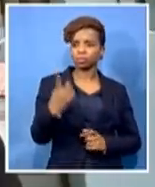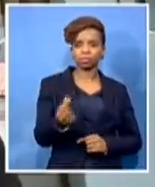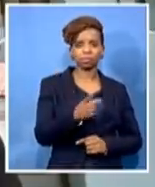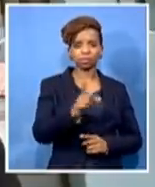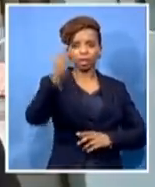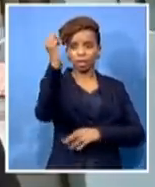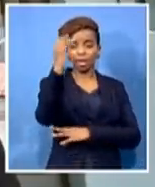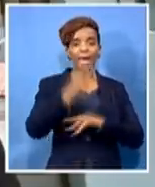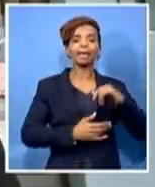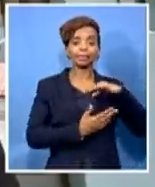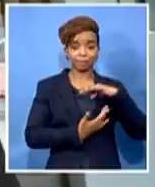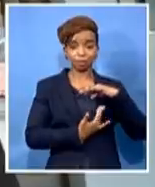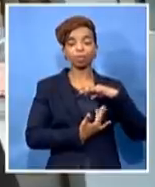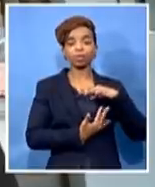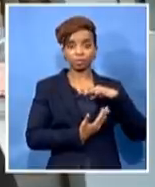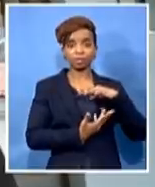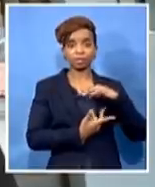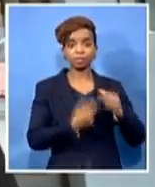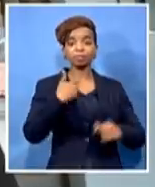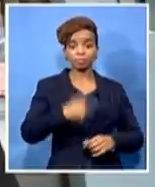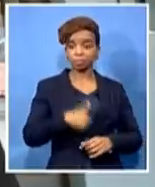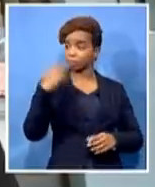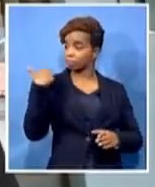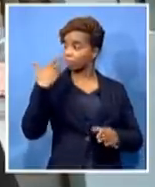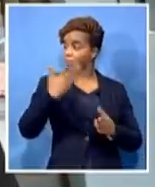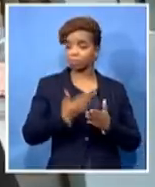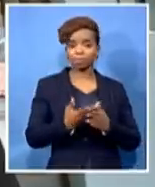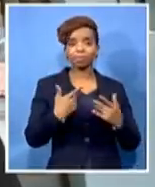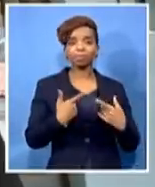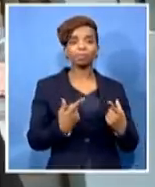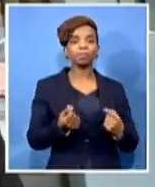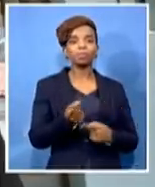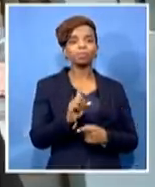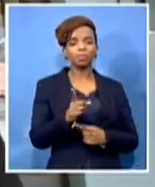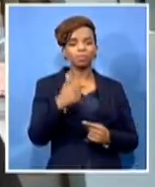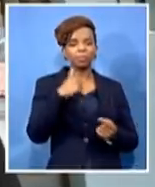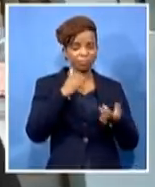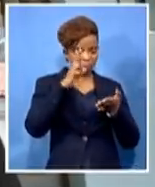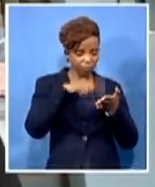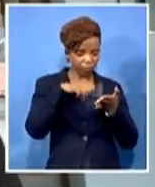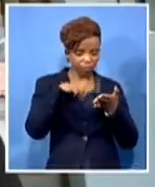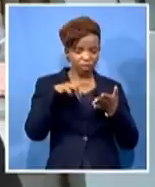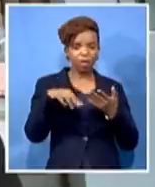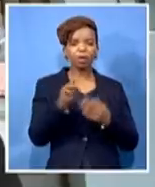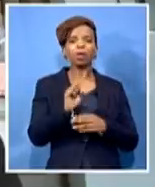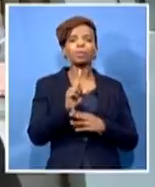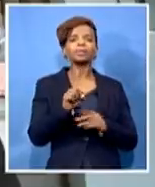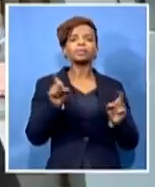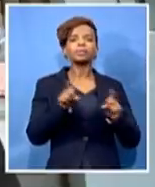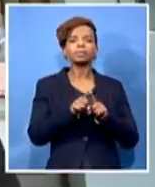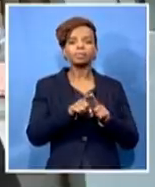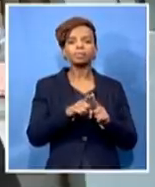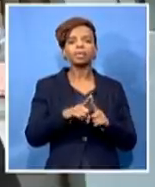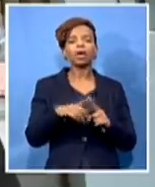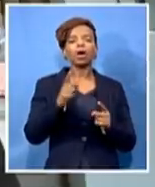lot of comfort in reading autobiographies and biographies. because you get to